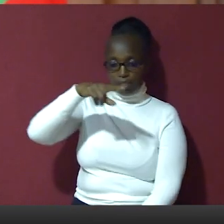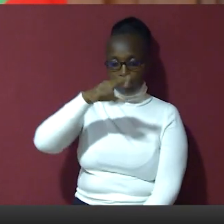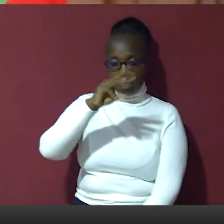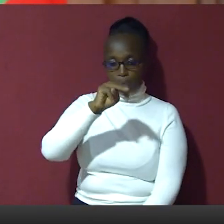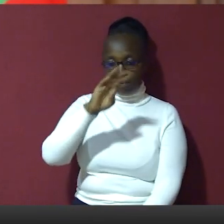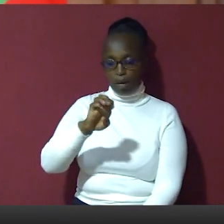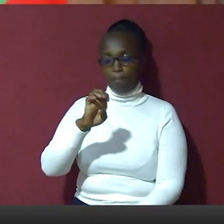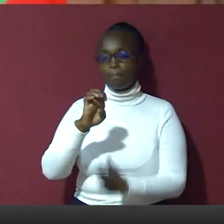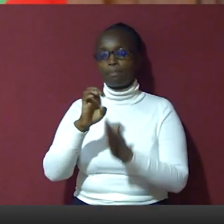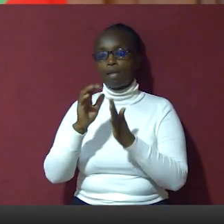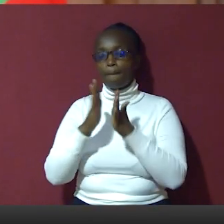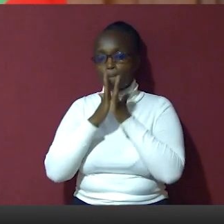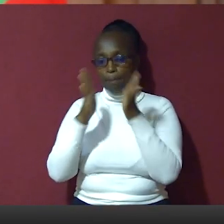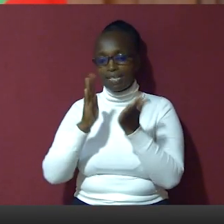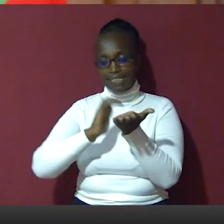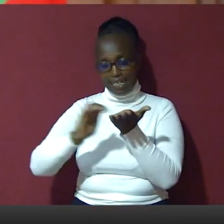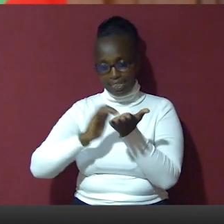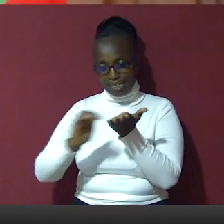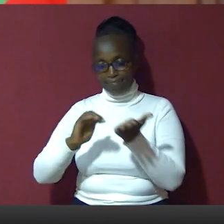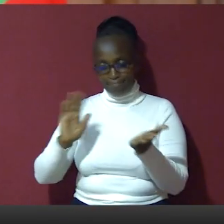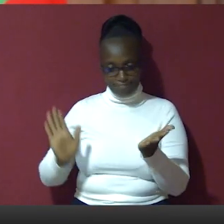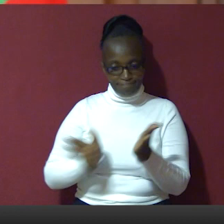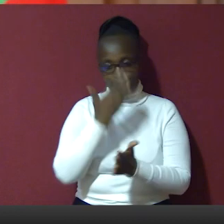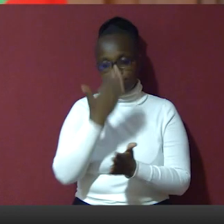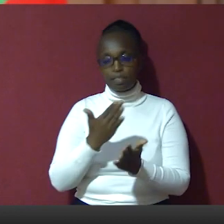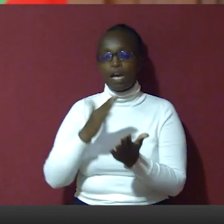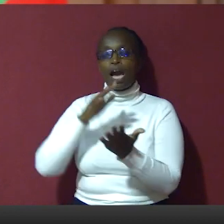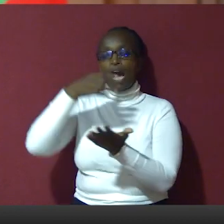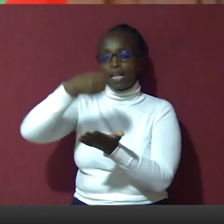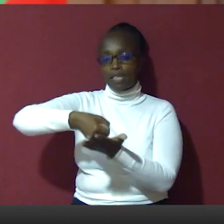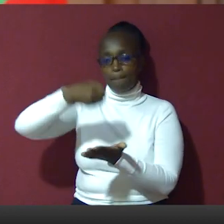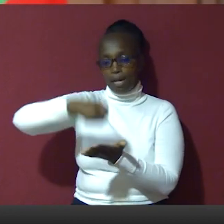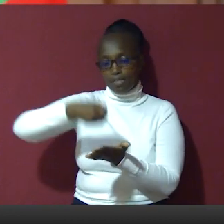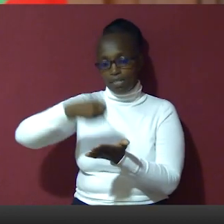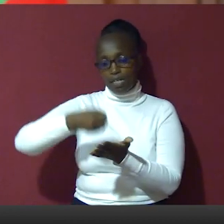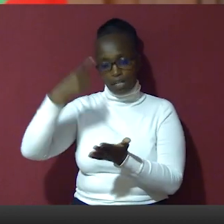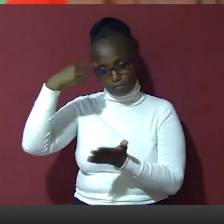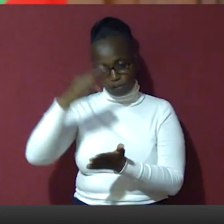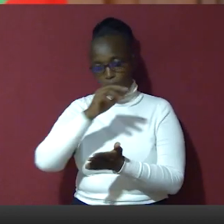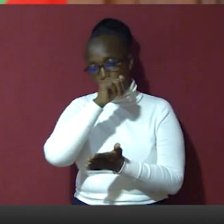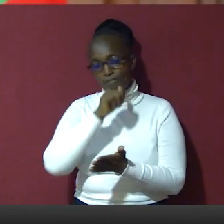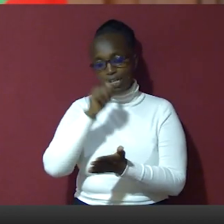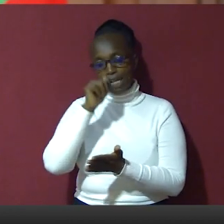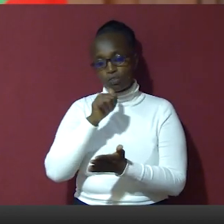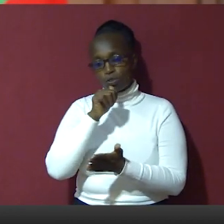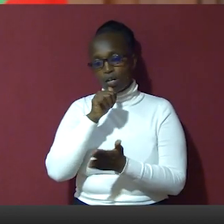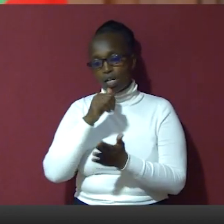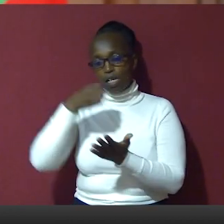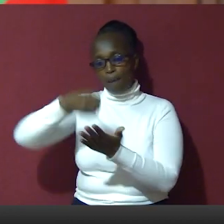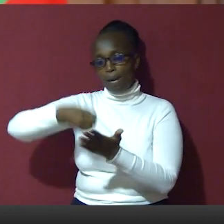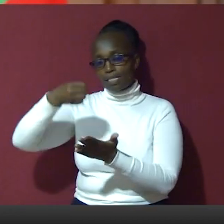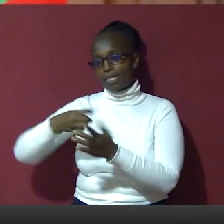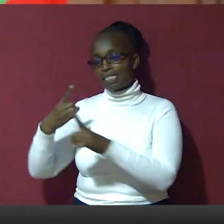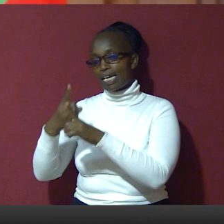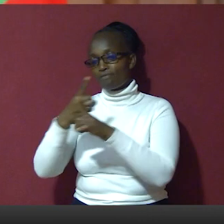Secretary will be removed. The budget provisions for confidential budgets